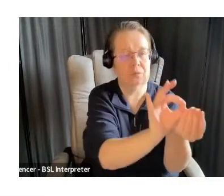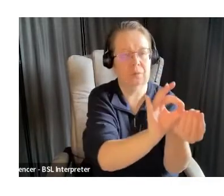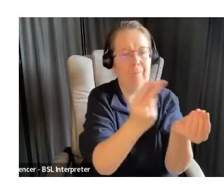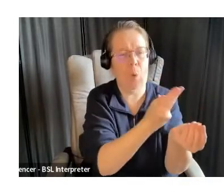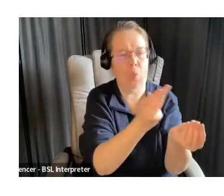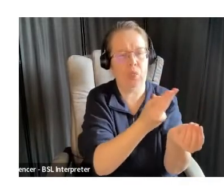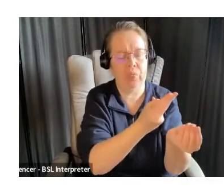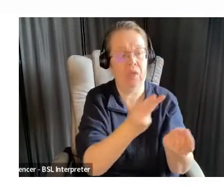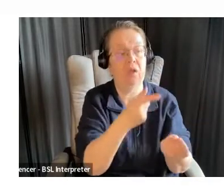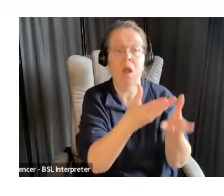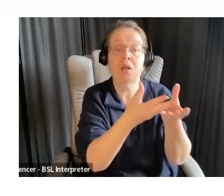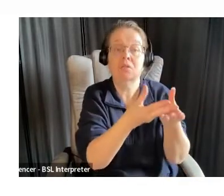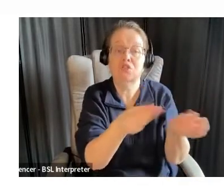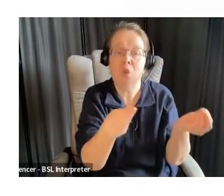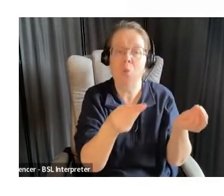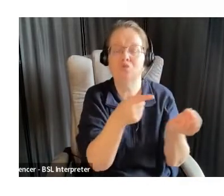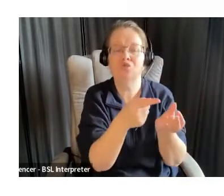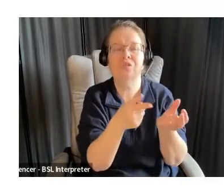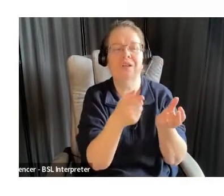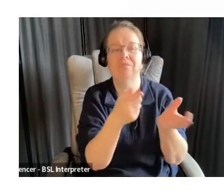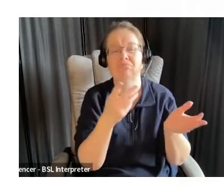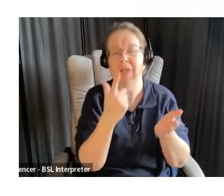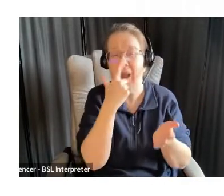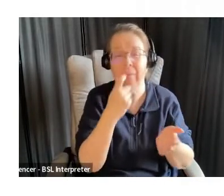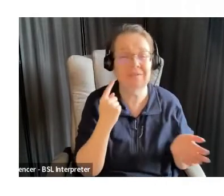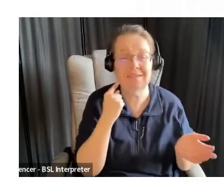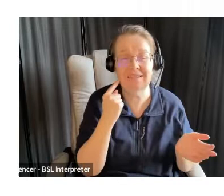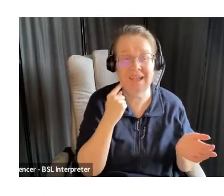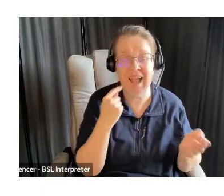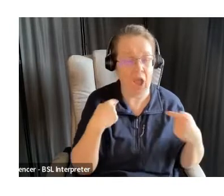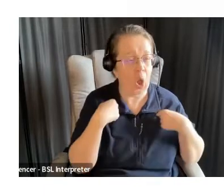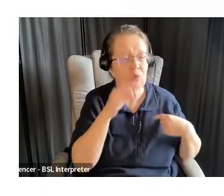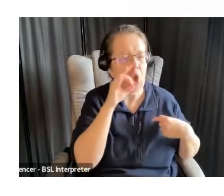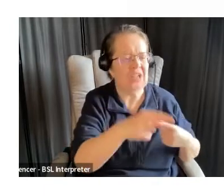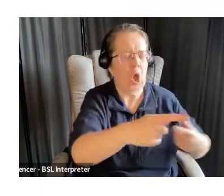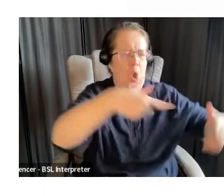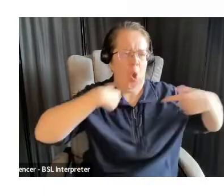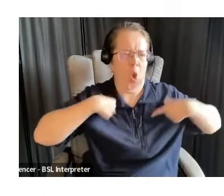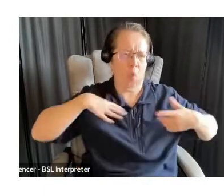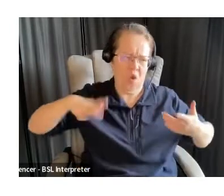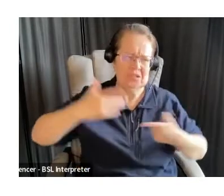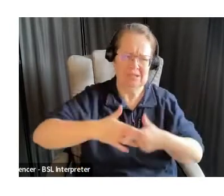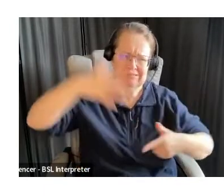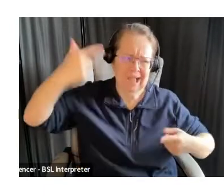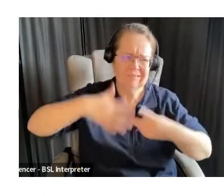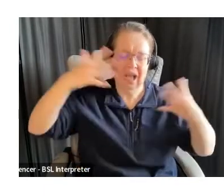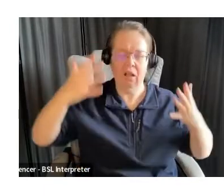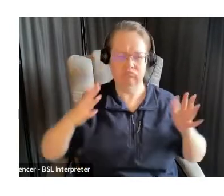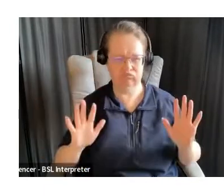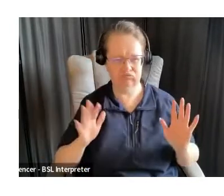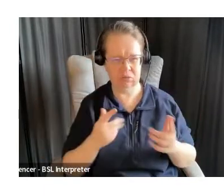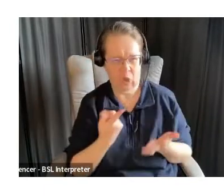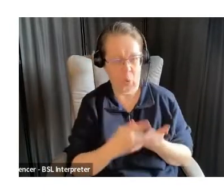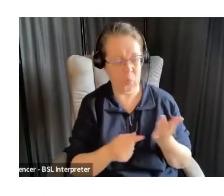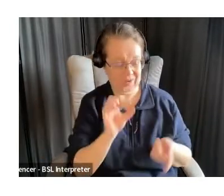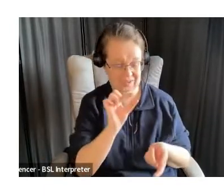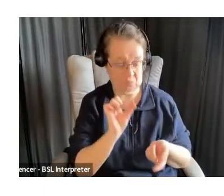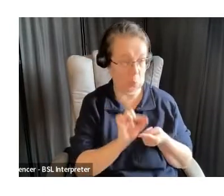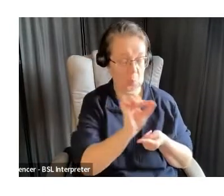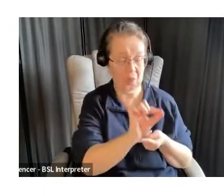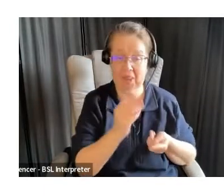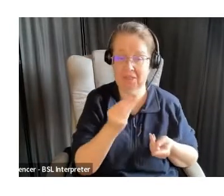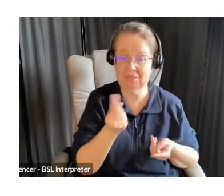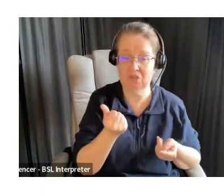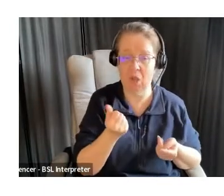often those solutions are really, really simple, and we're not asking for the world, right? If you're still not sure